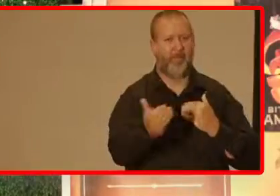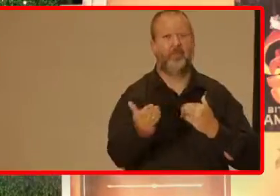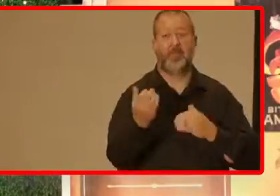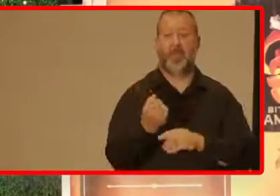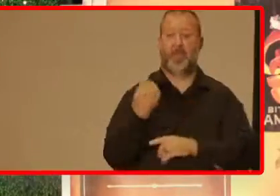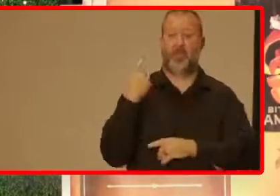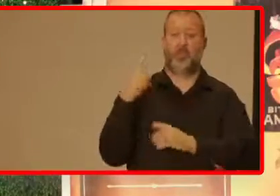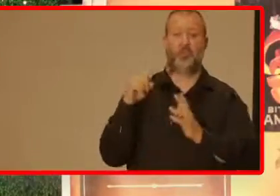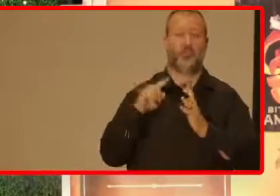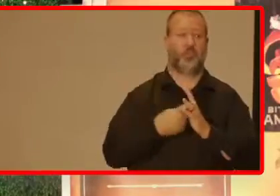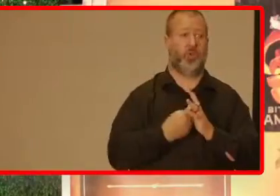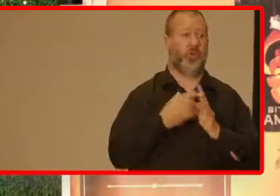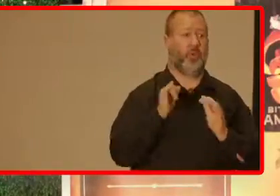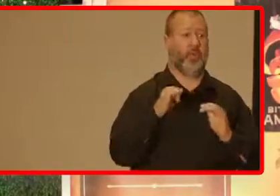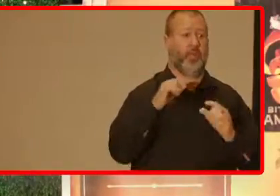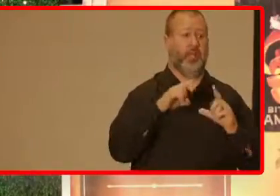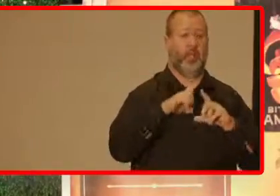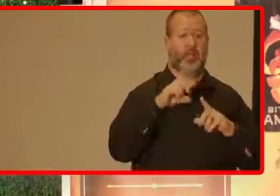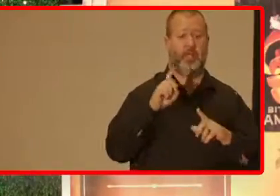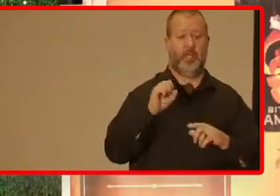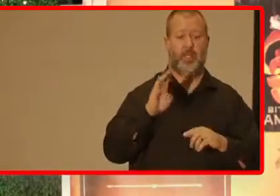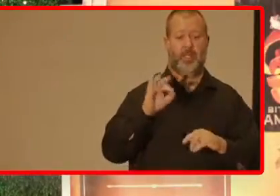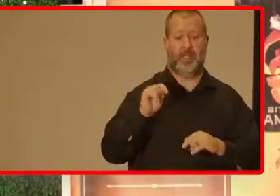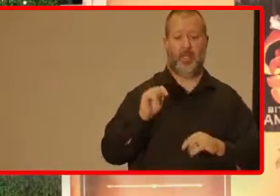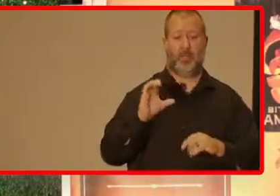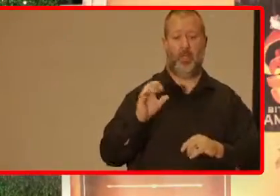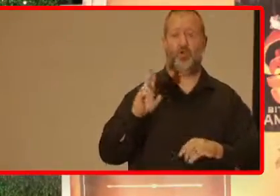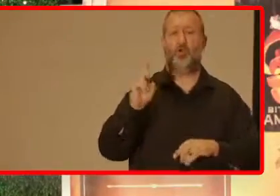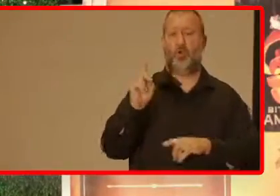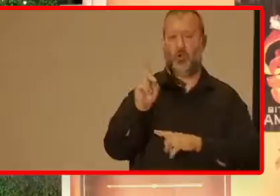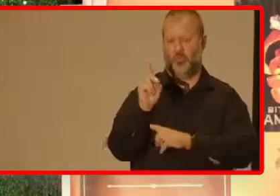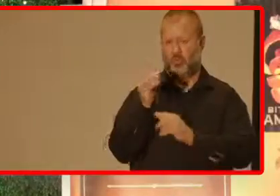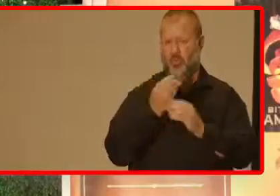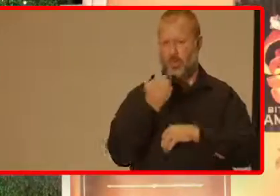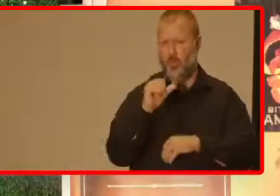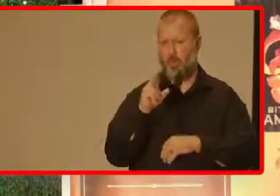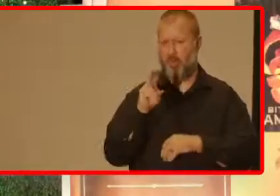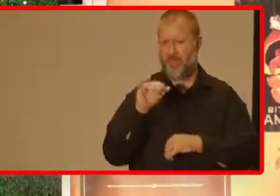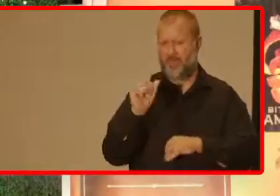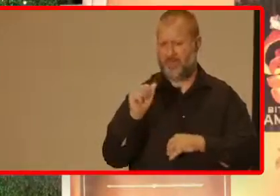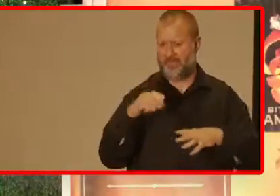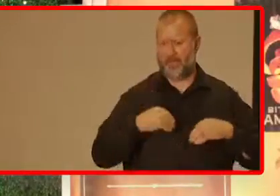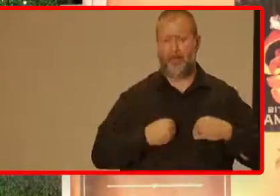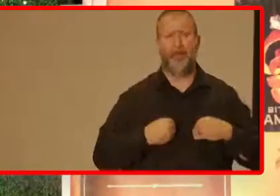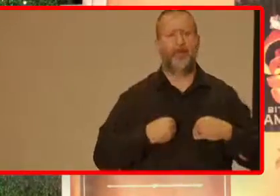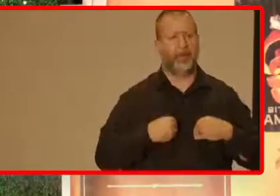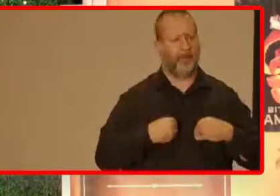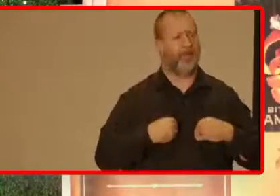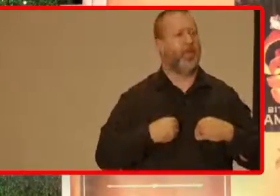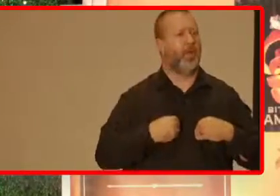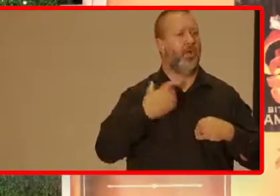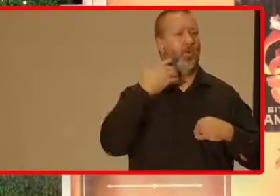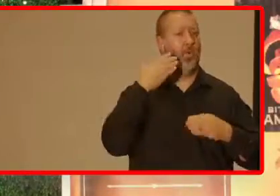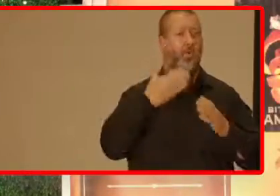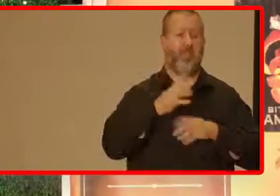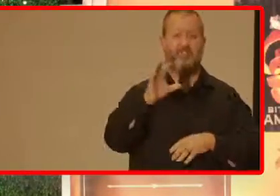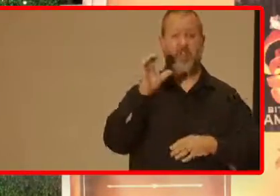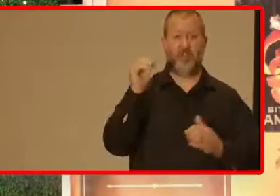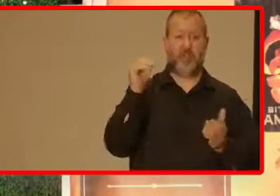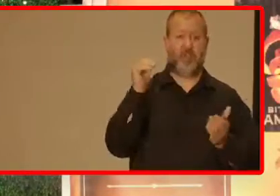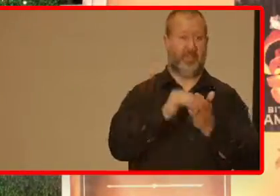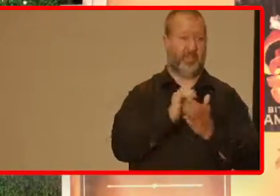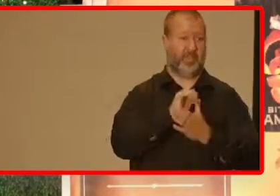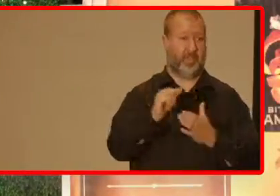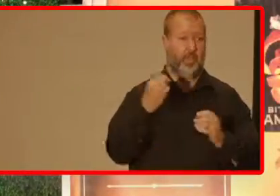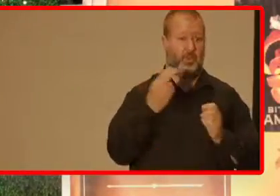year, we launched a prepaid debit card that allows people to shop anywhere Visa is accepted. So far, over